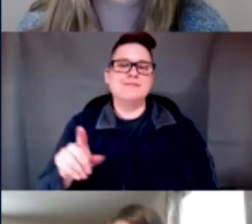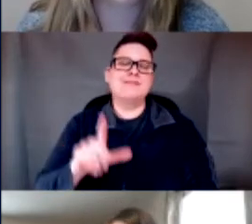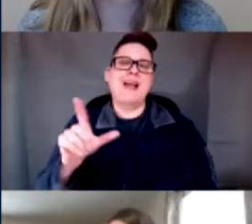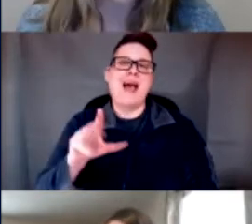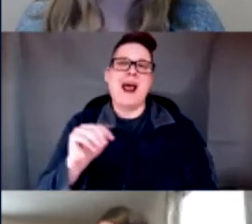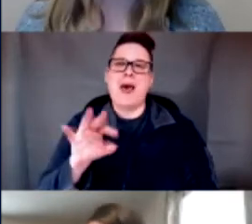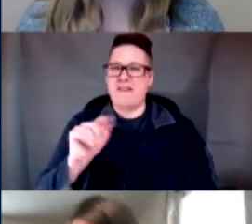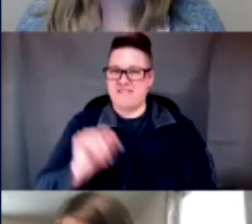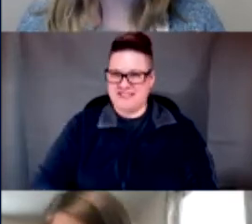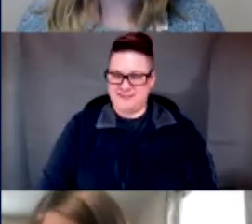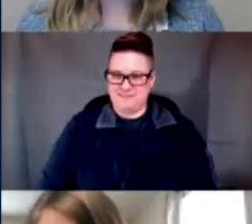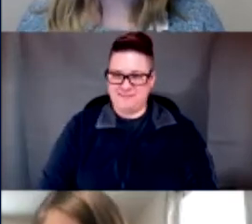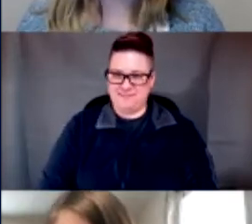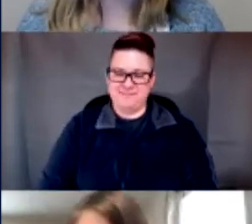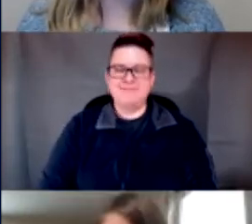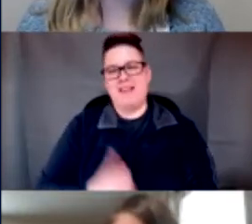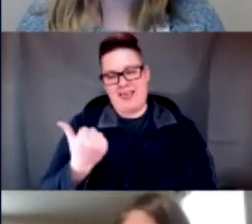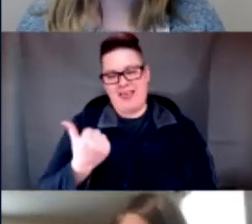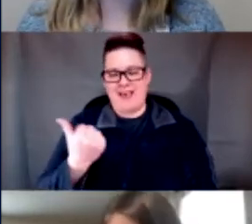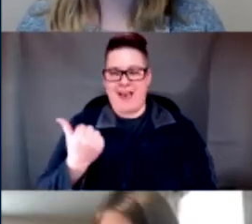family therapist over at